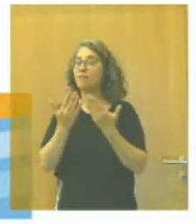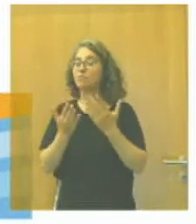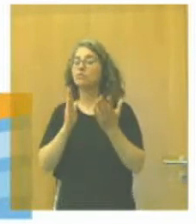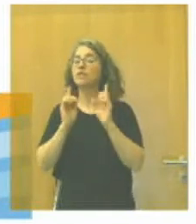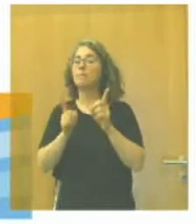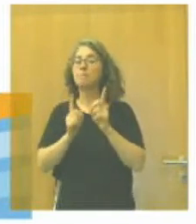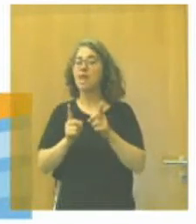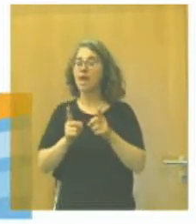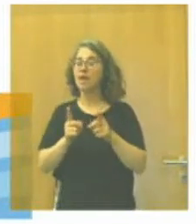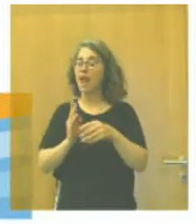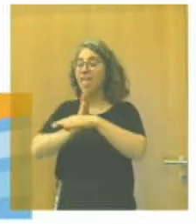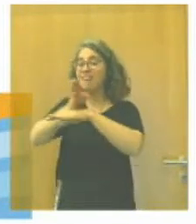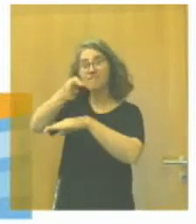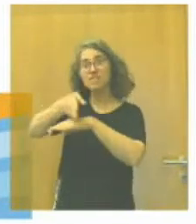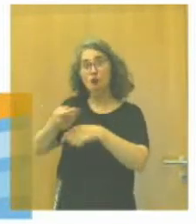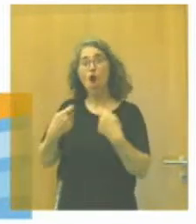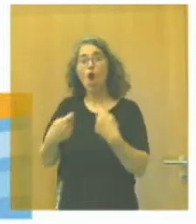intervention, and the